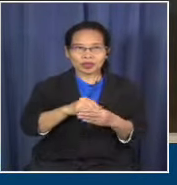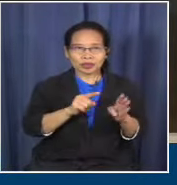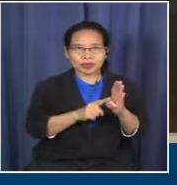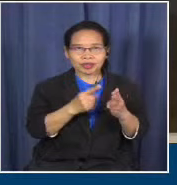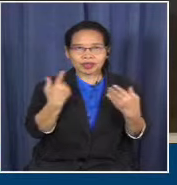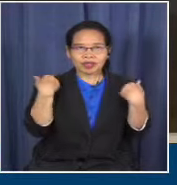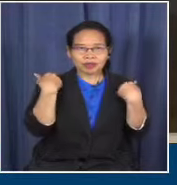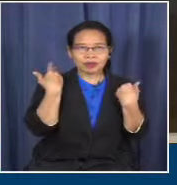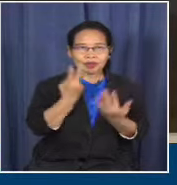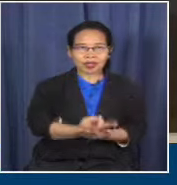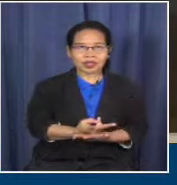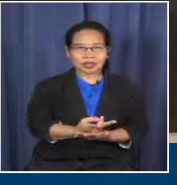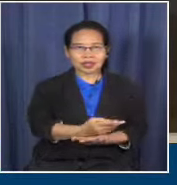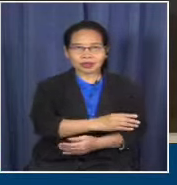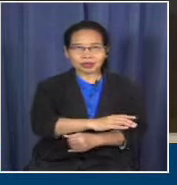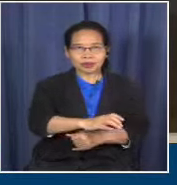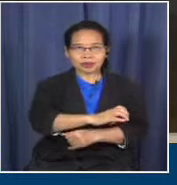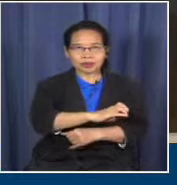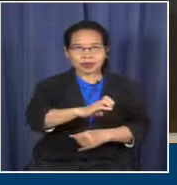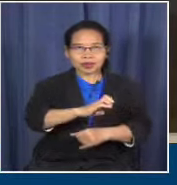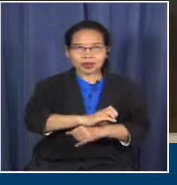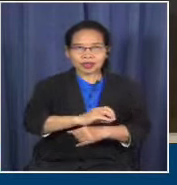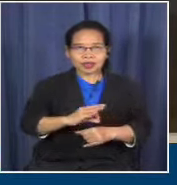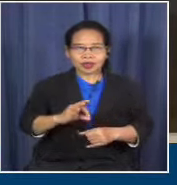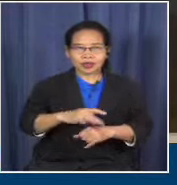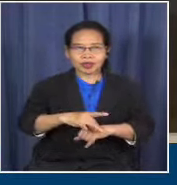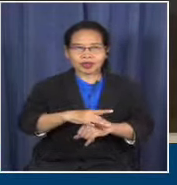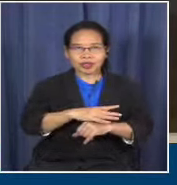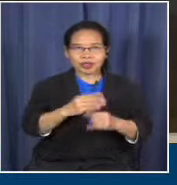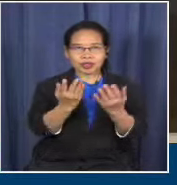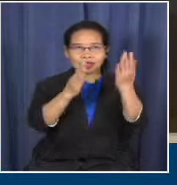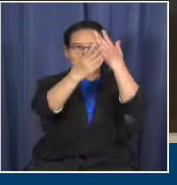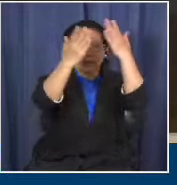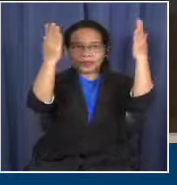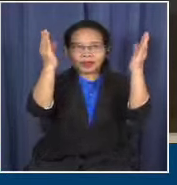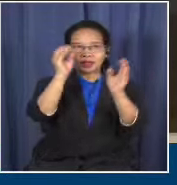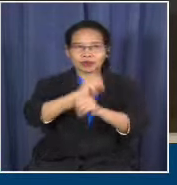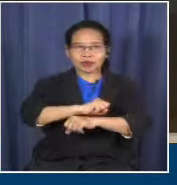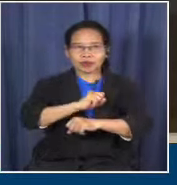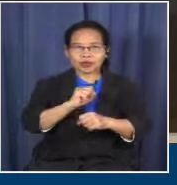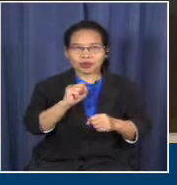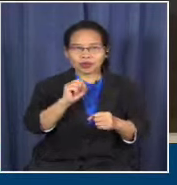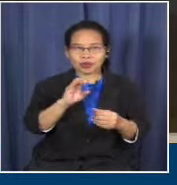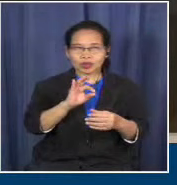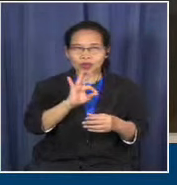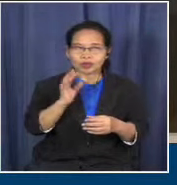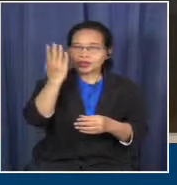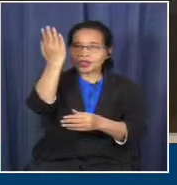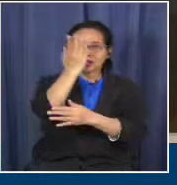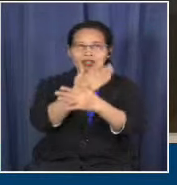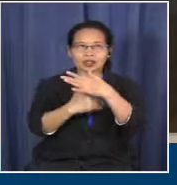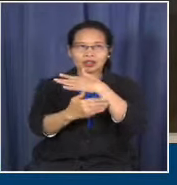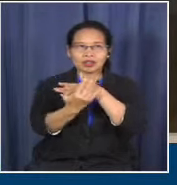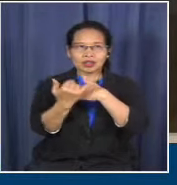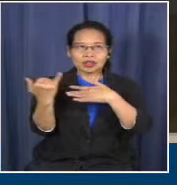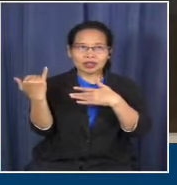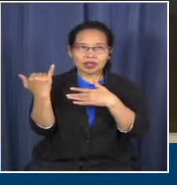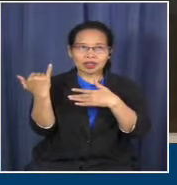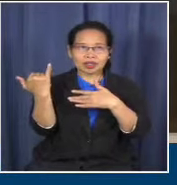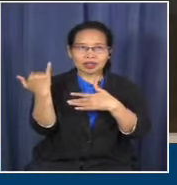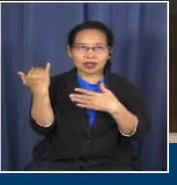And thou, Lord, in the beginning hast laid the foundation of the earth, and the heavens are the works of thine